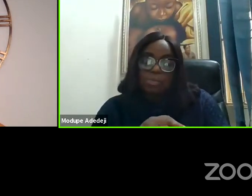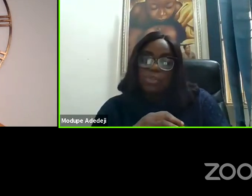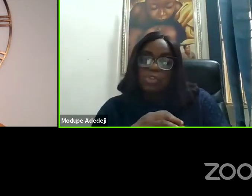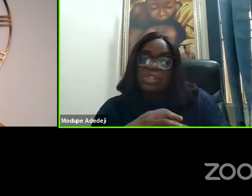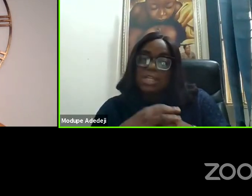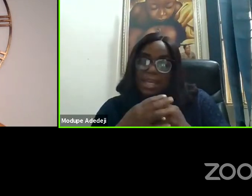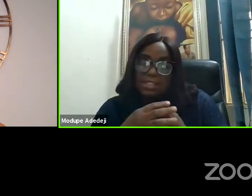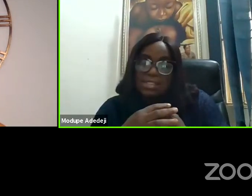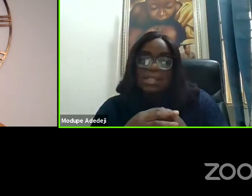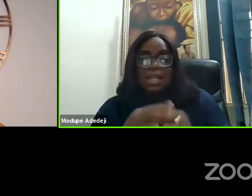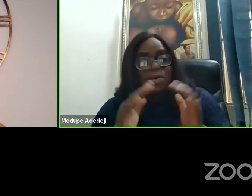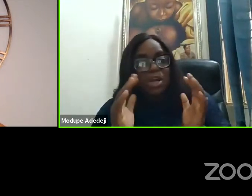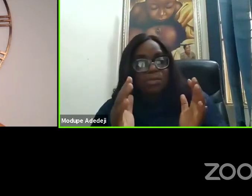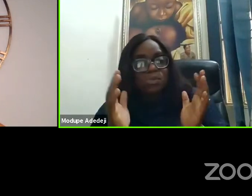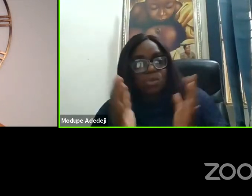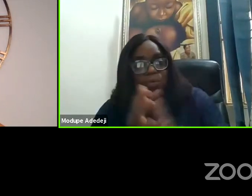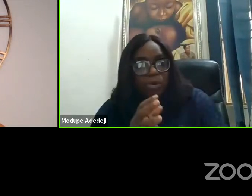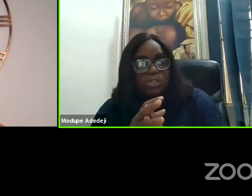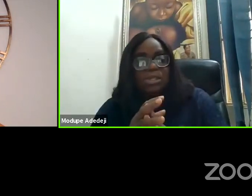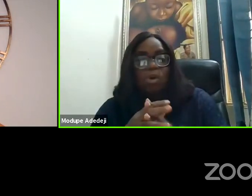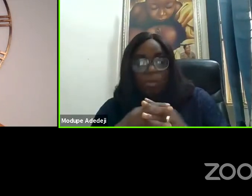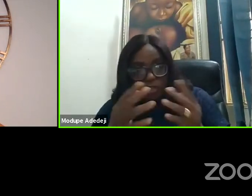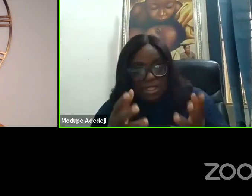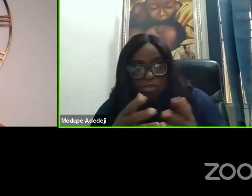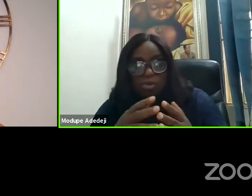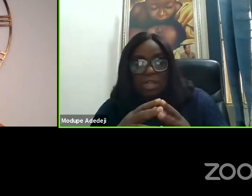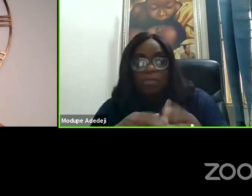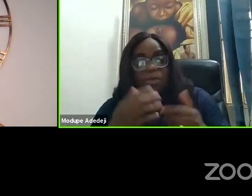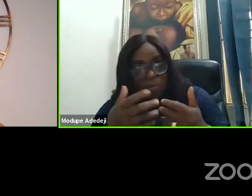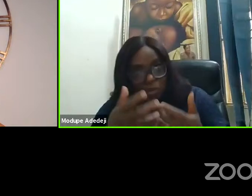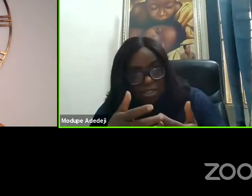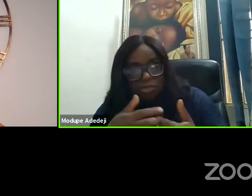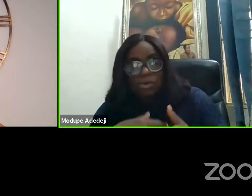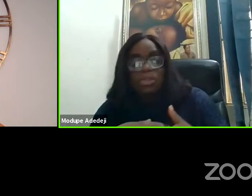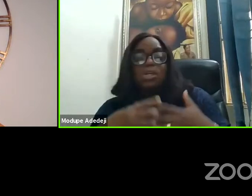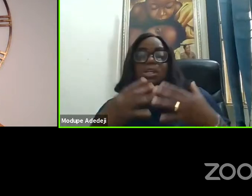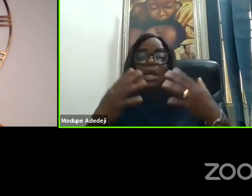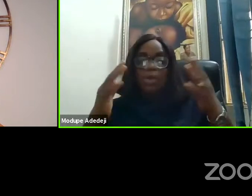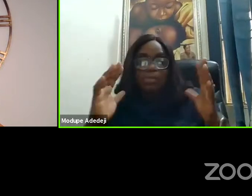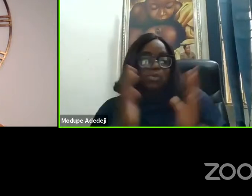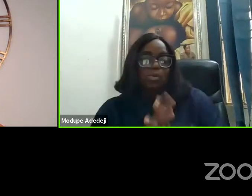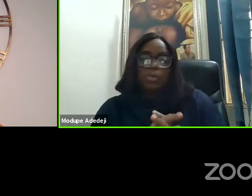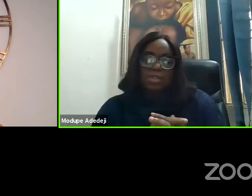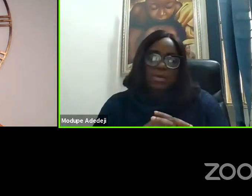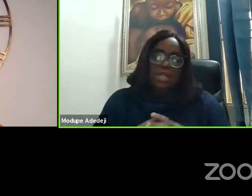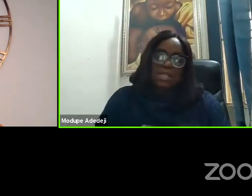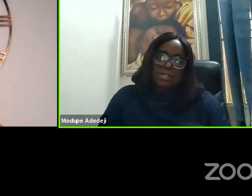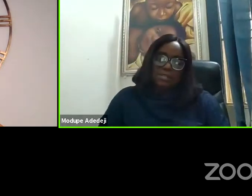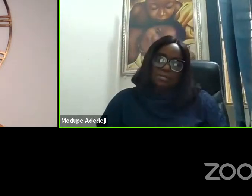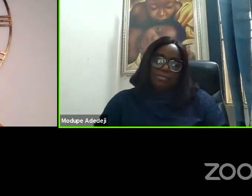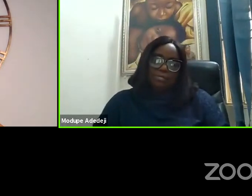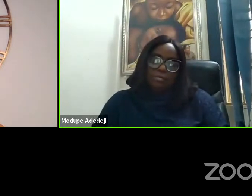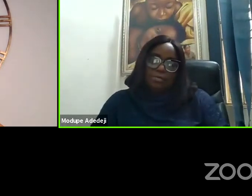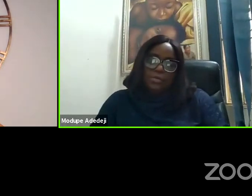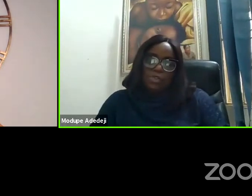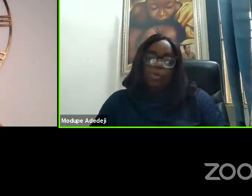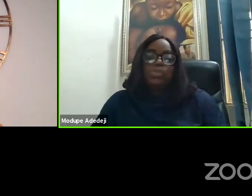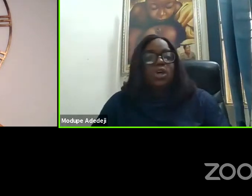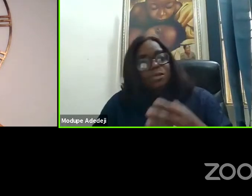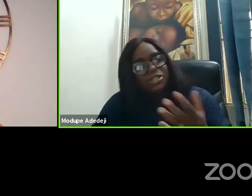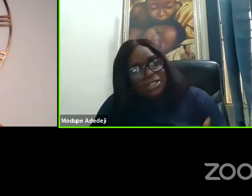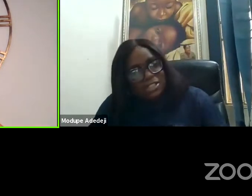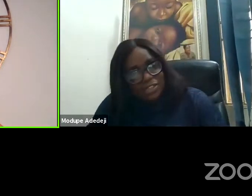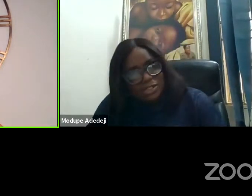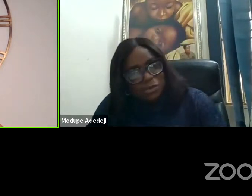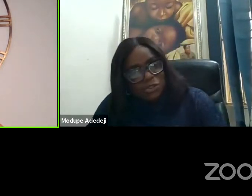follicles producing eggs that will help to support, or progesterone that will form progesterone that will help to support the pregnancy. So